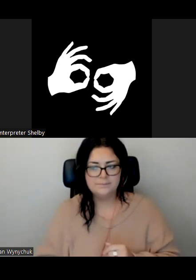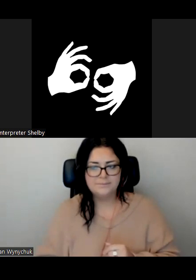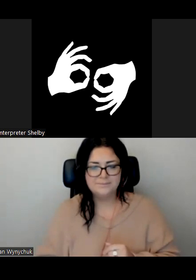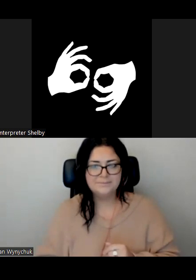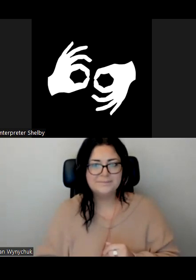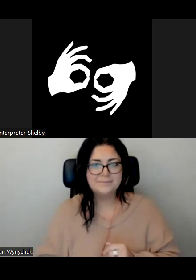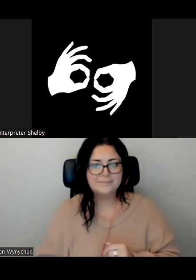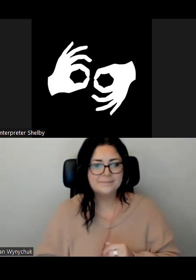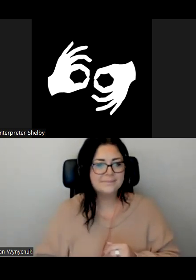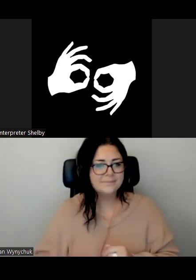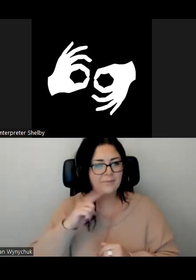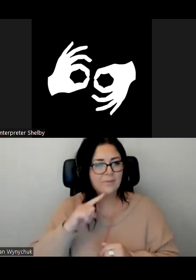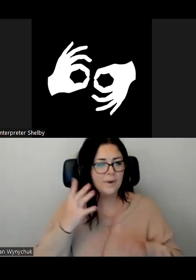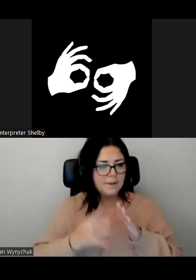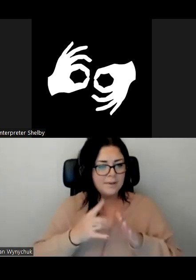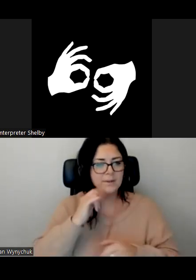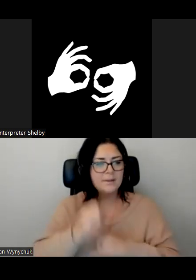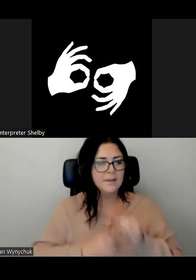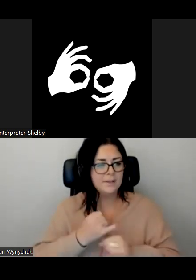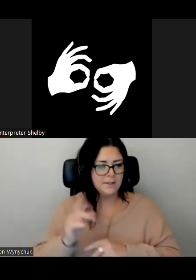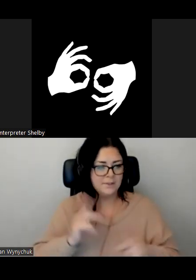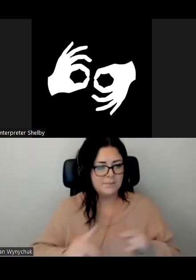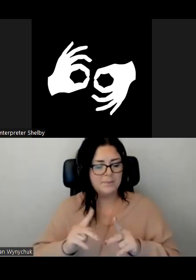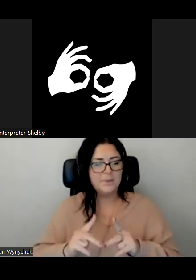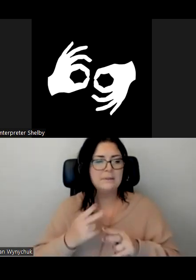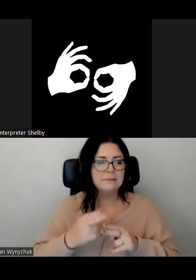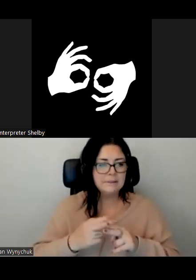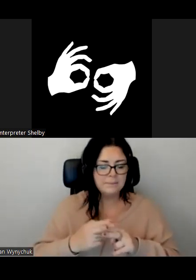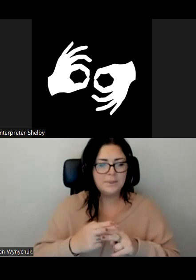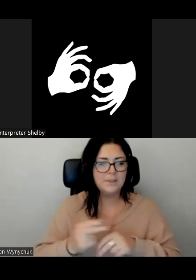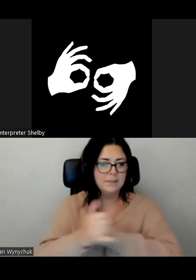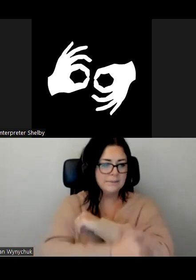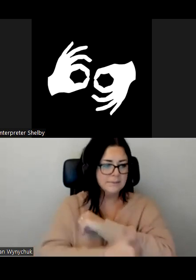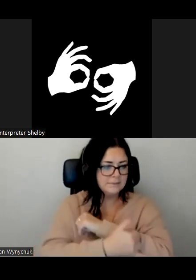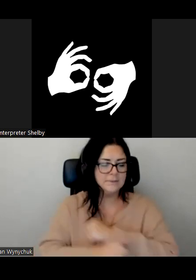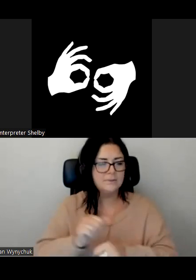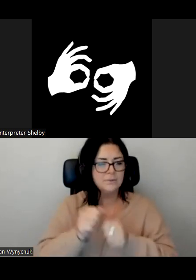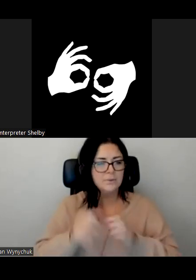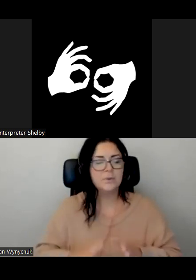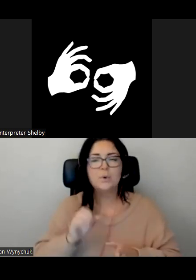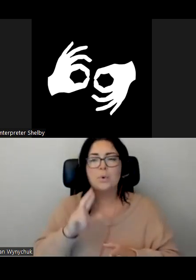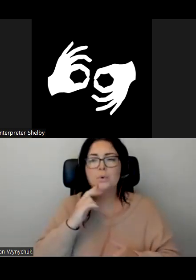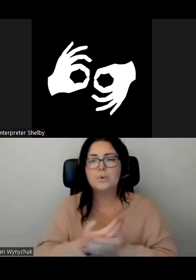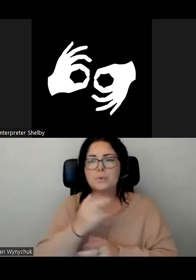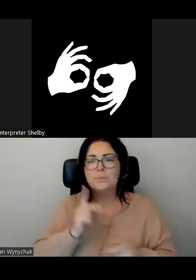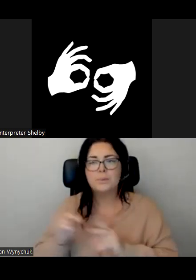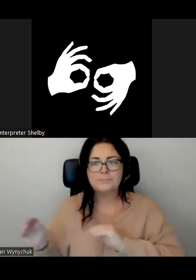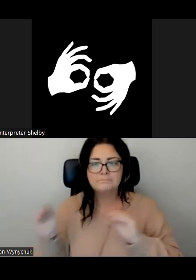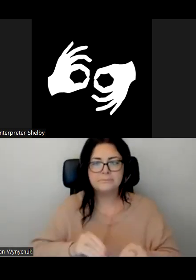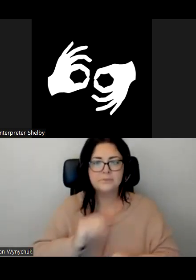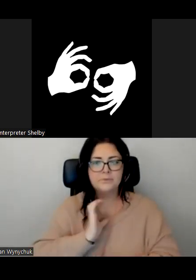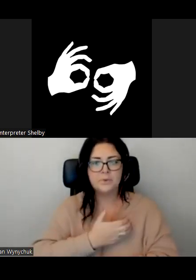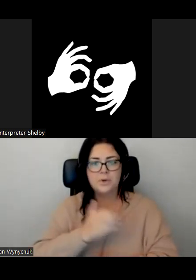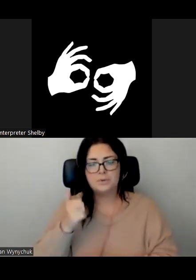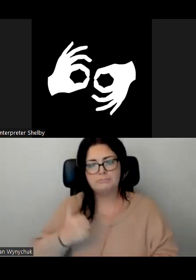refugees, immigrants, international students, temporary foreign workers, and anybody else who is new to the province and new to the country. And again, you